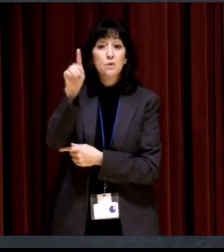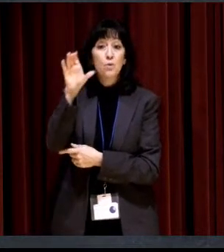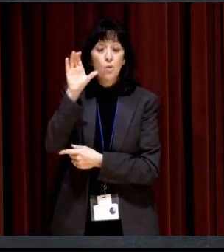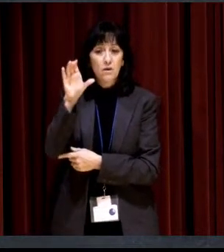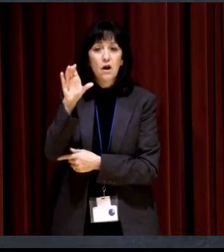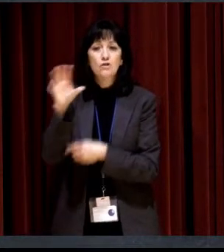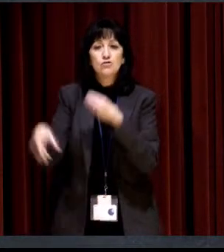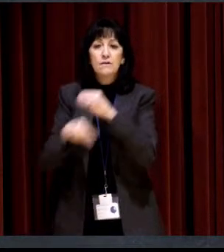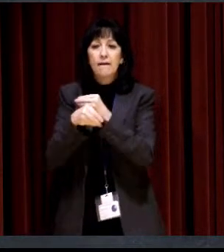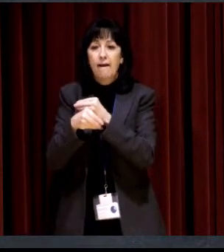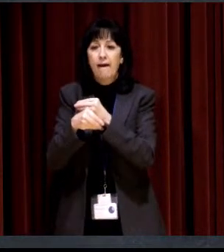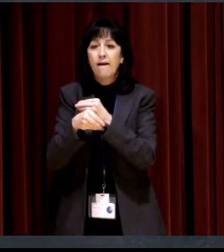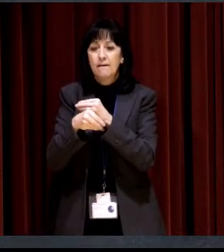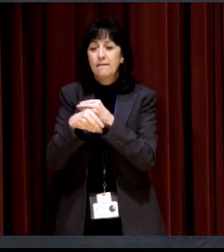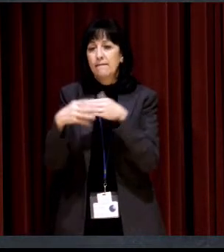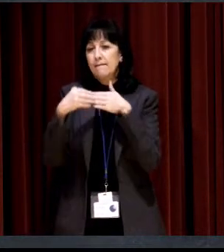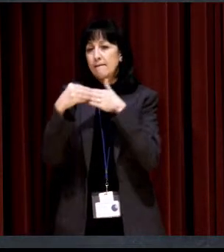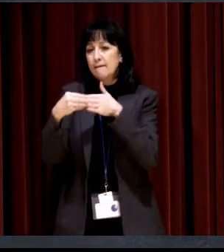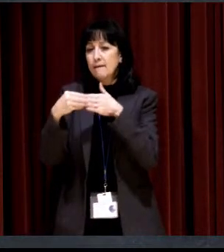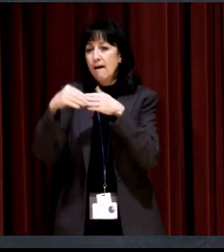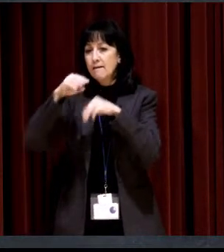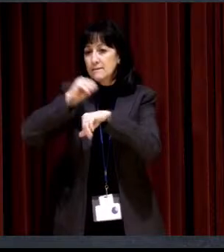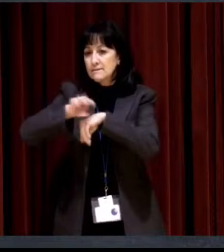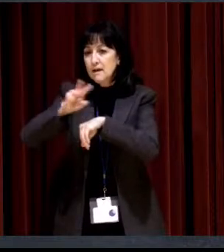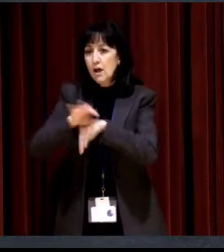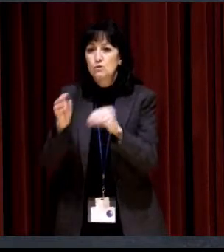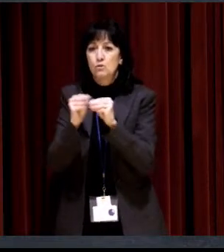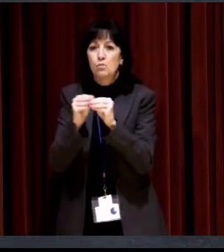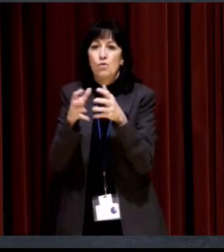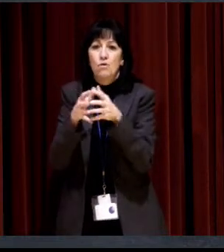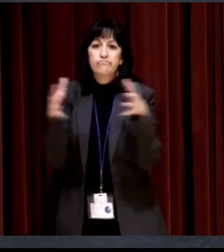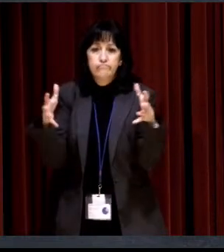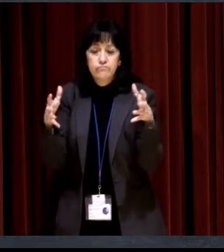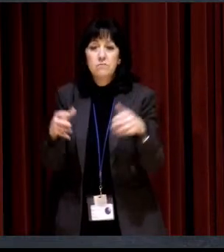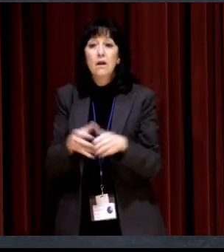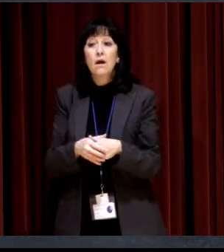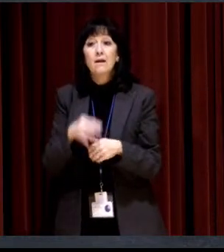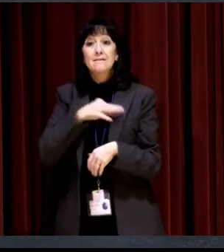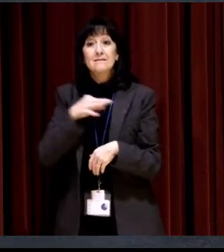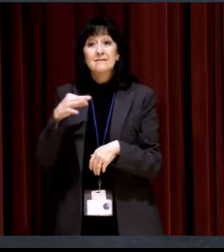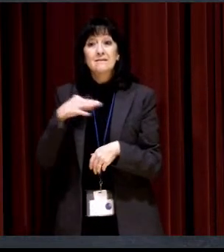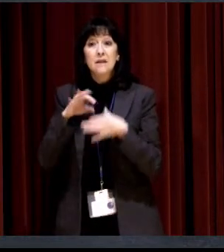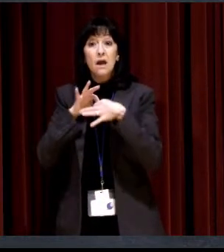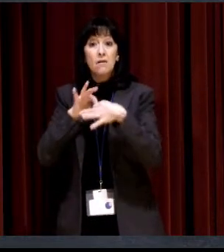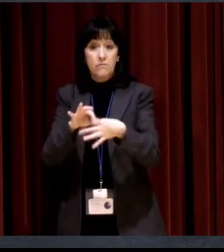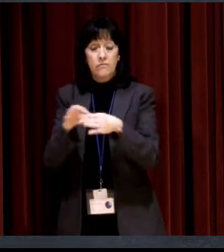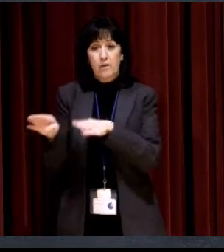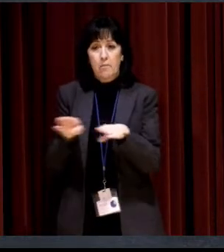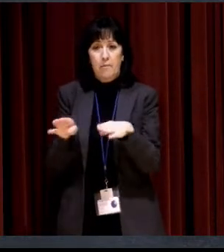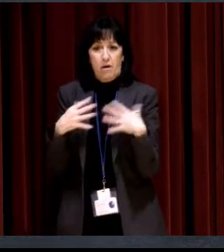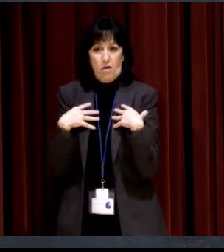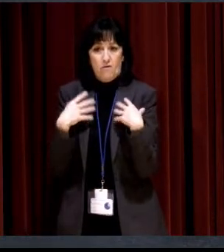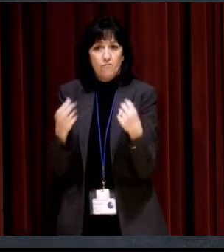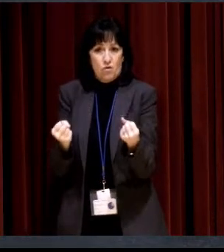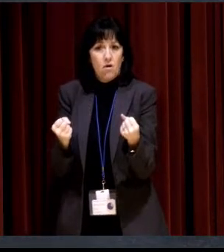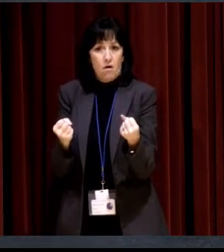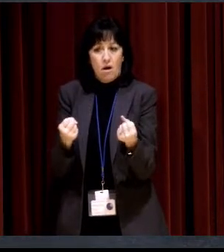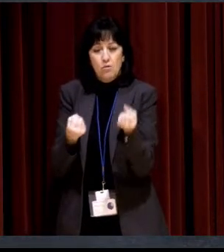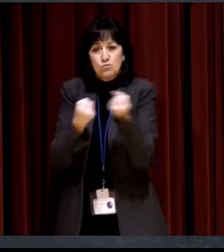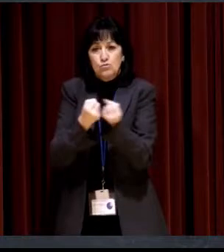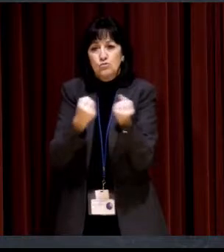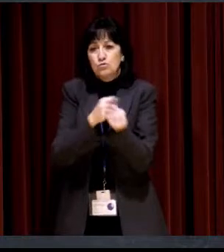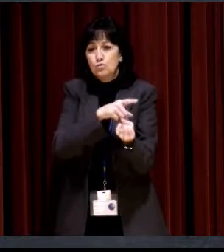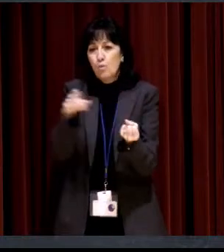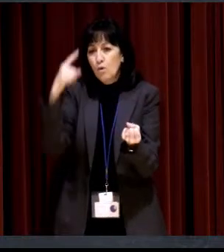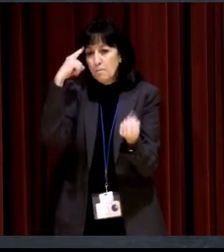counselors and behavioral health staff. Additionally, the K-3 bill that, again, broad support from folks in this room to add